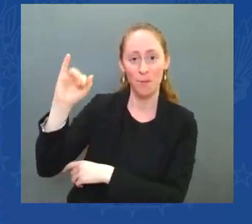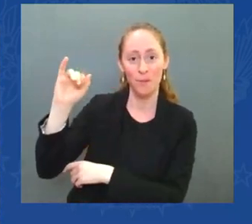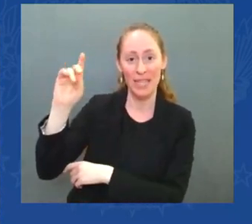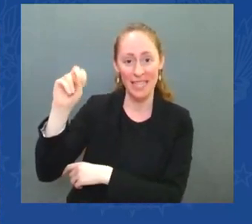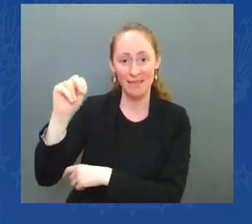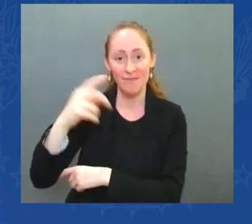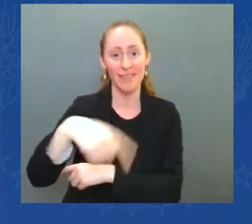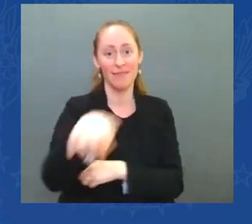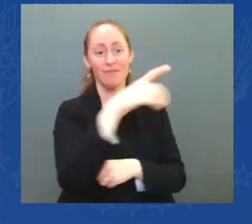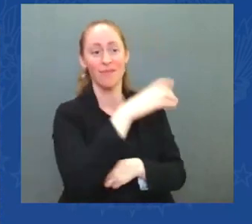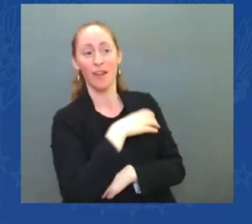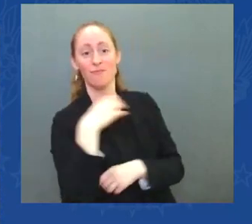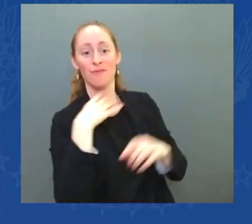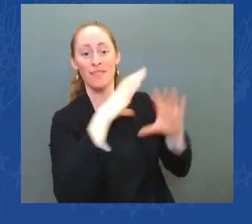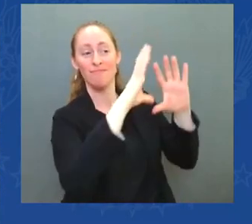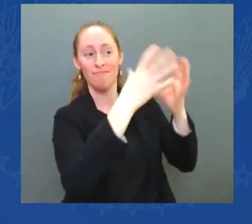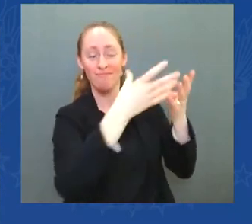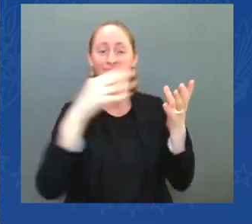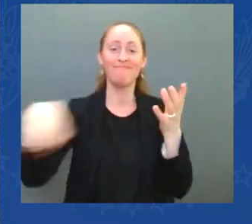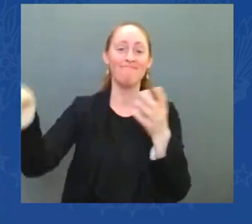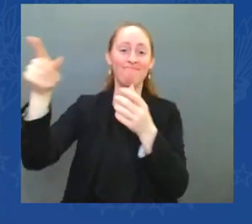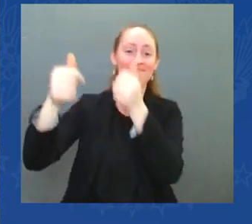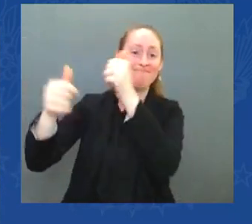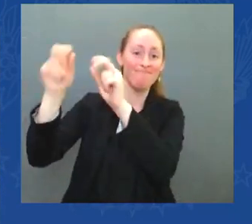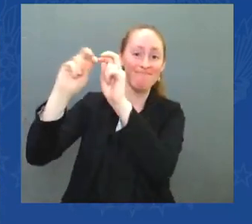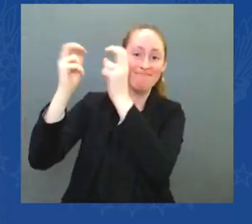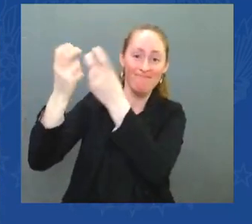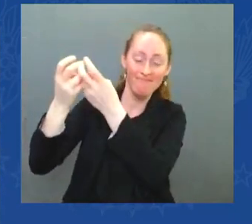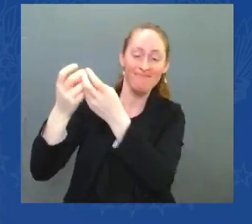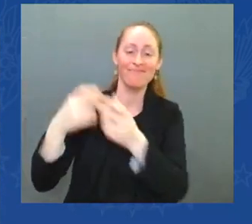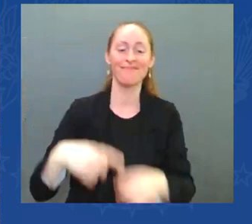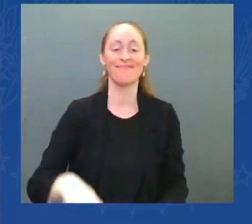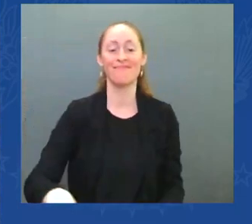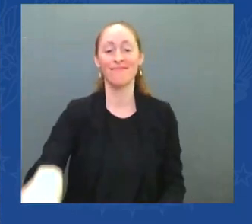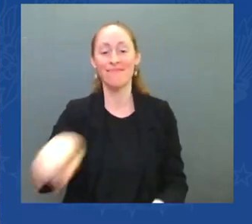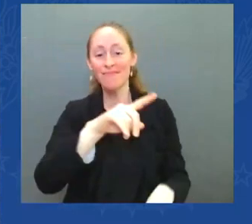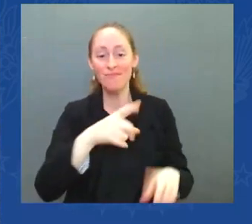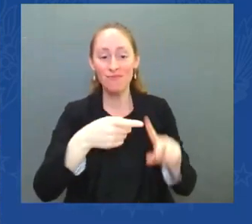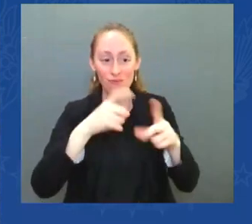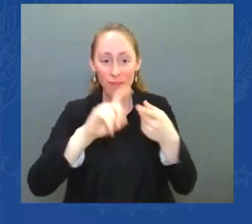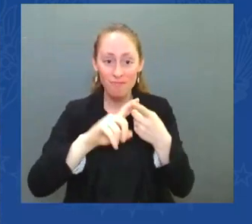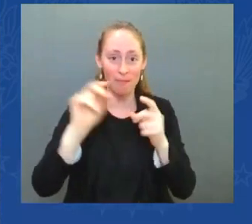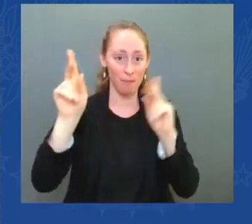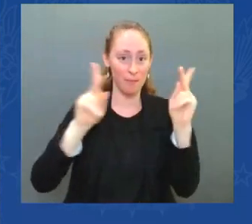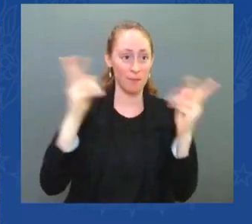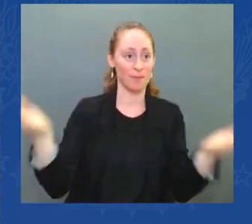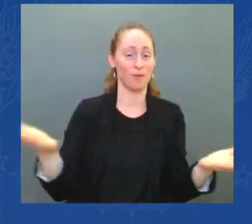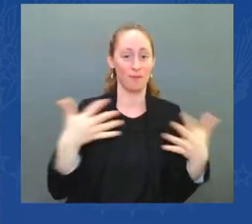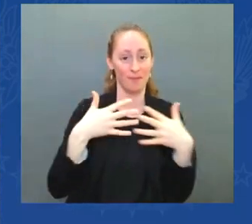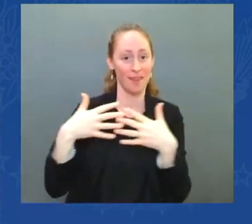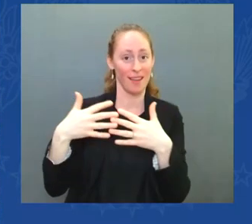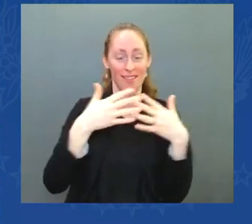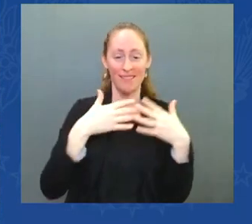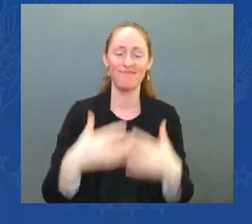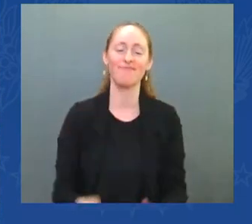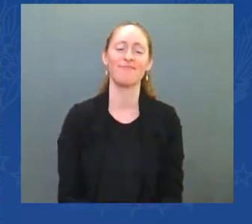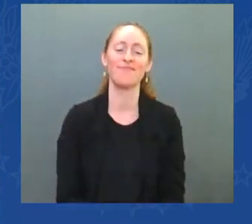fellow Americans. When gunfire rings out in a community, it brings